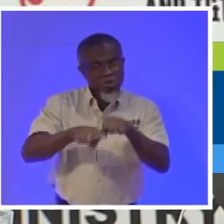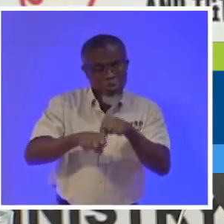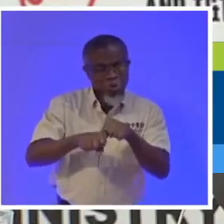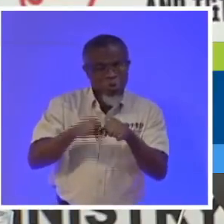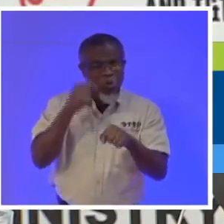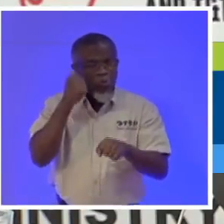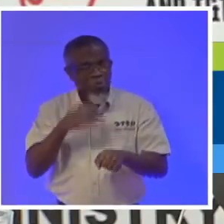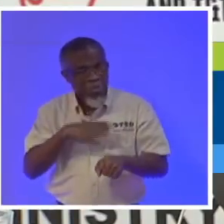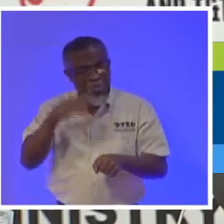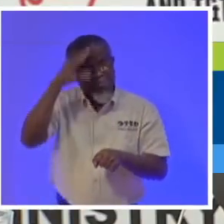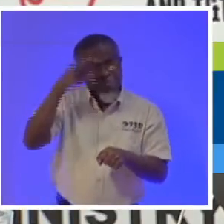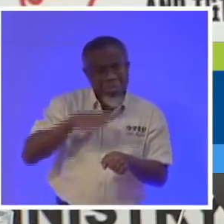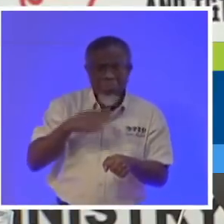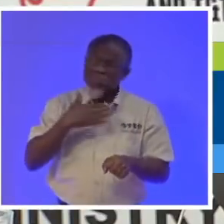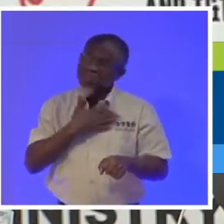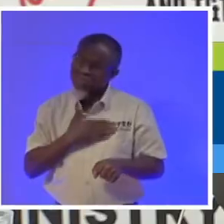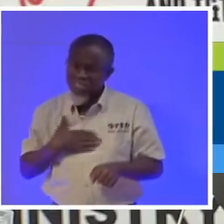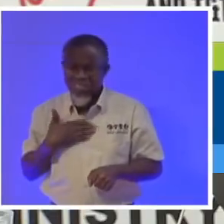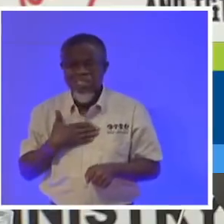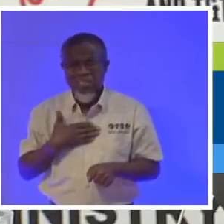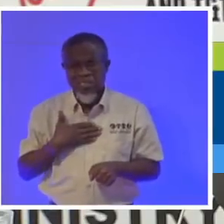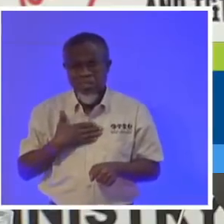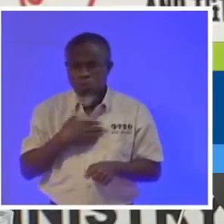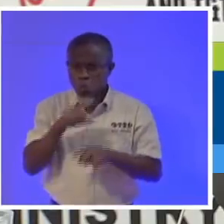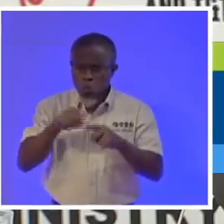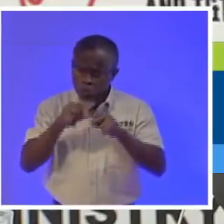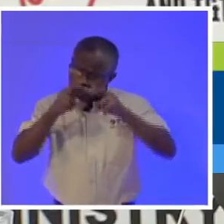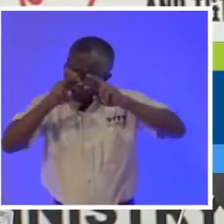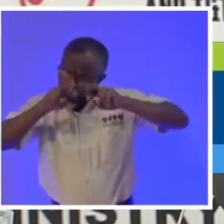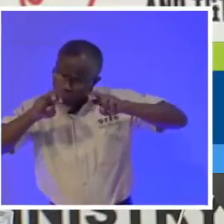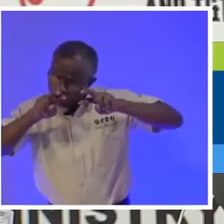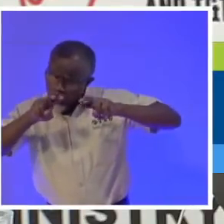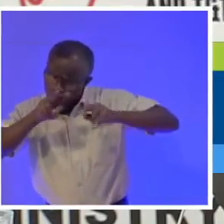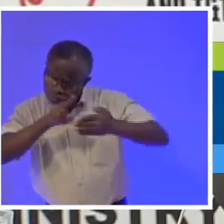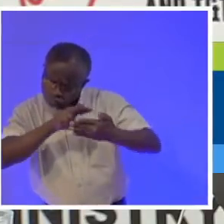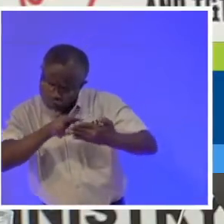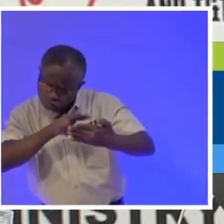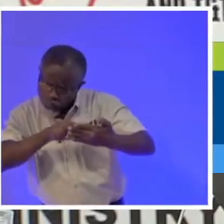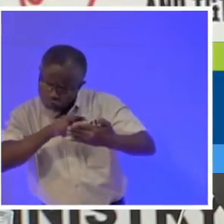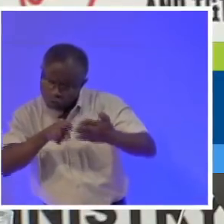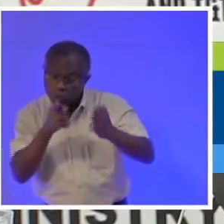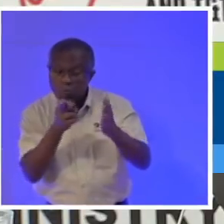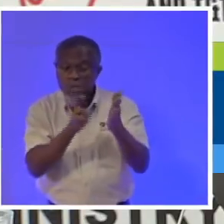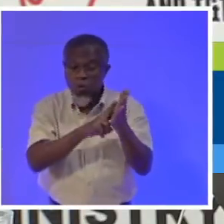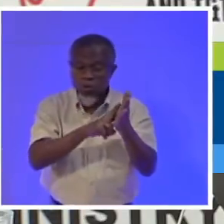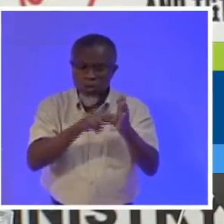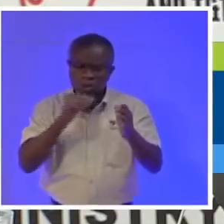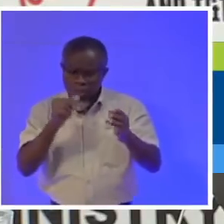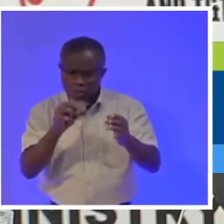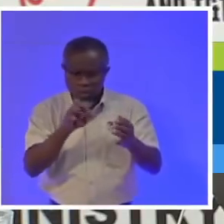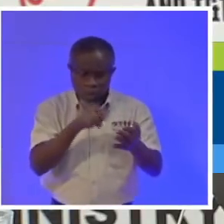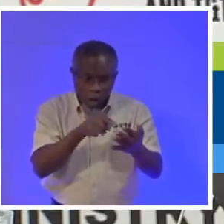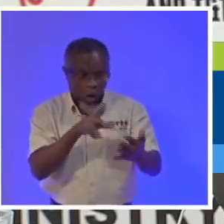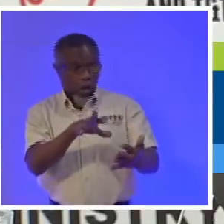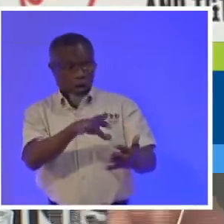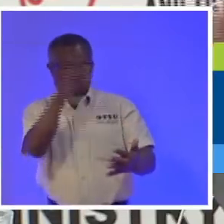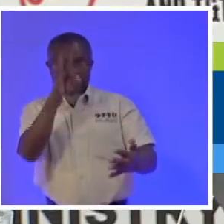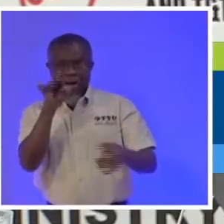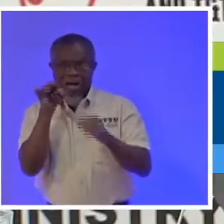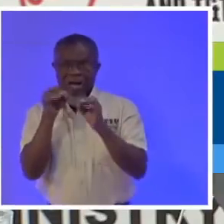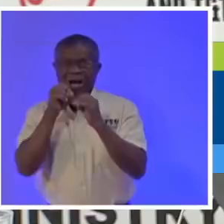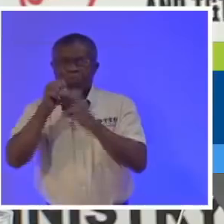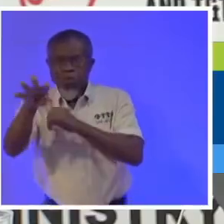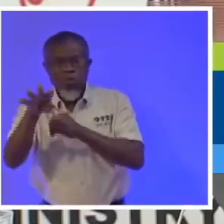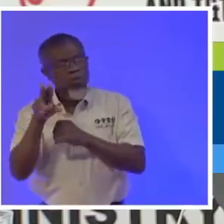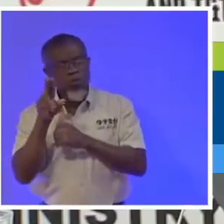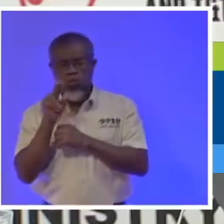gentlemen, I just want to urge us, when we are reading reports, not to cherry pick something to fit a narrative.